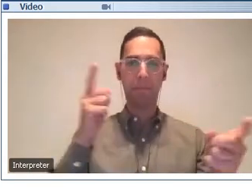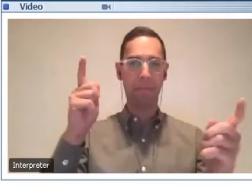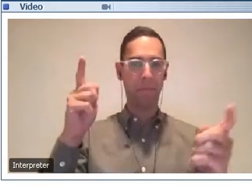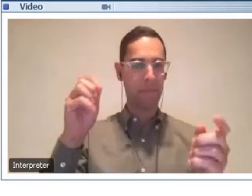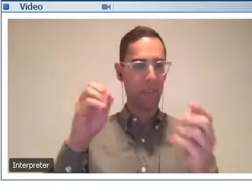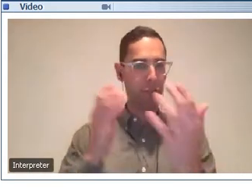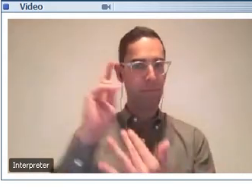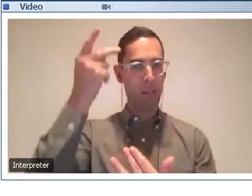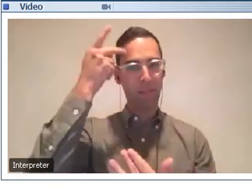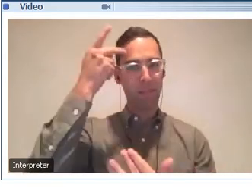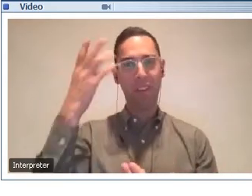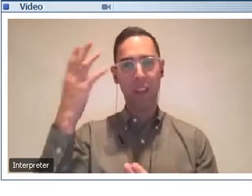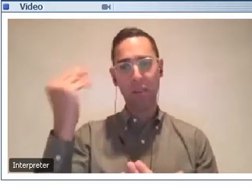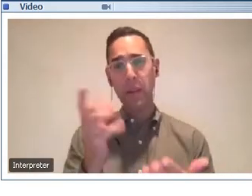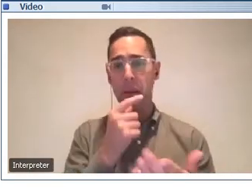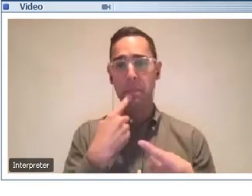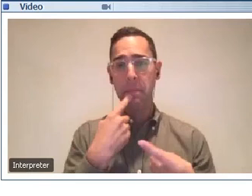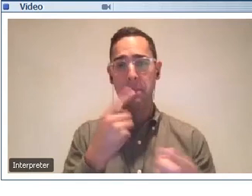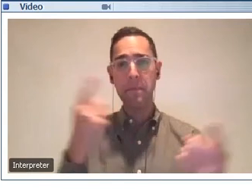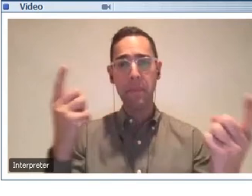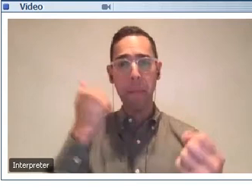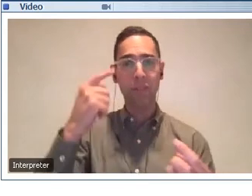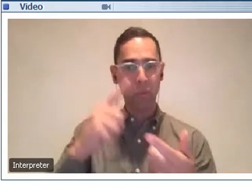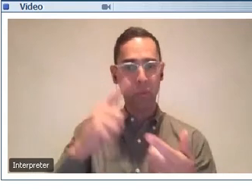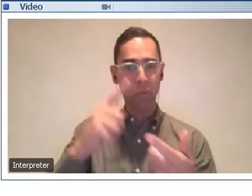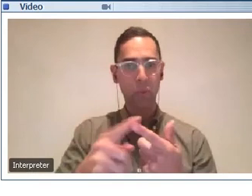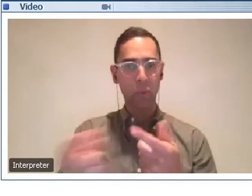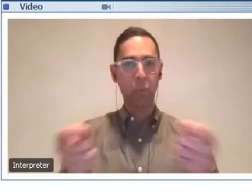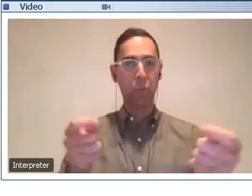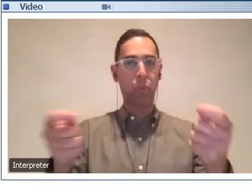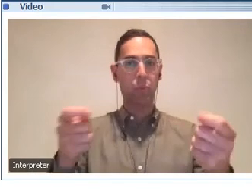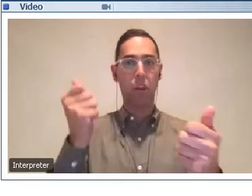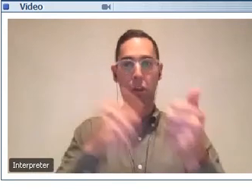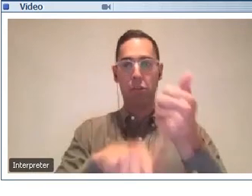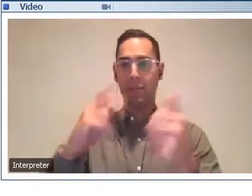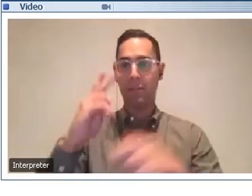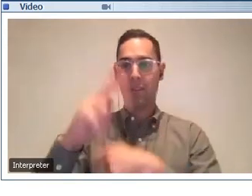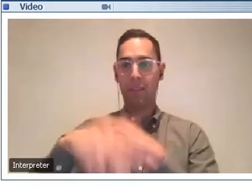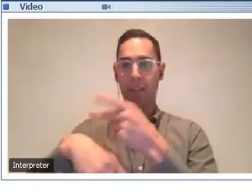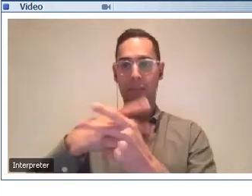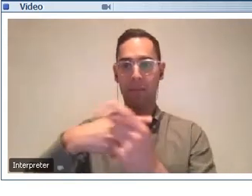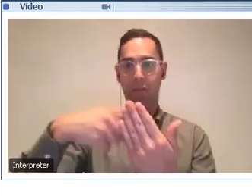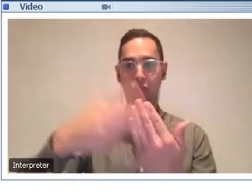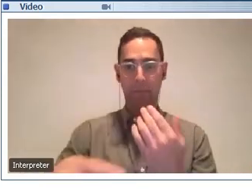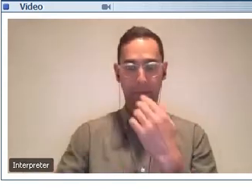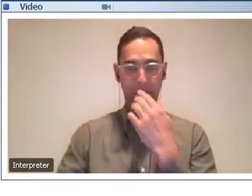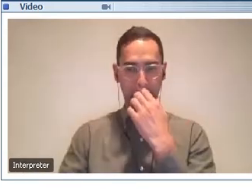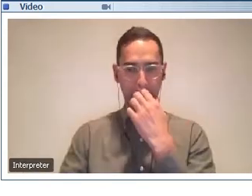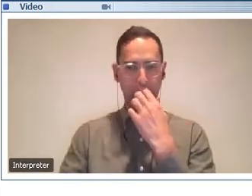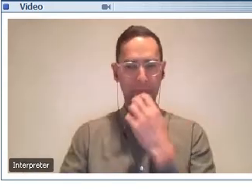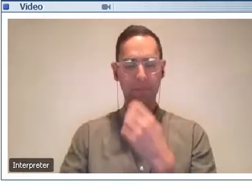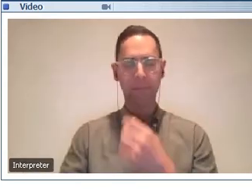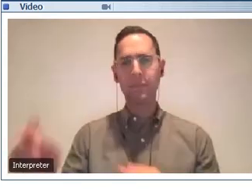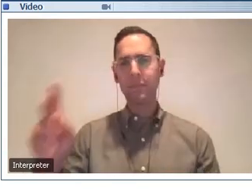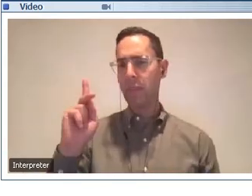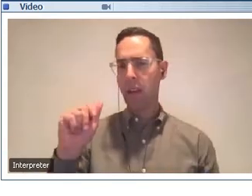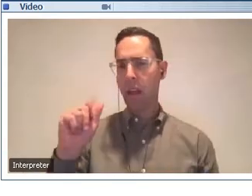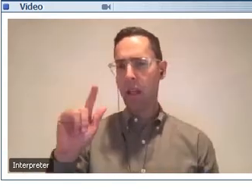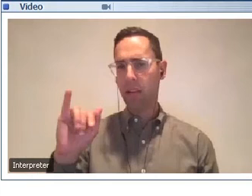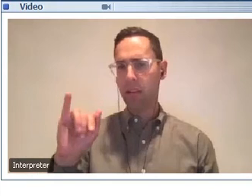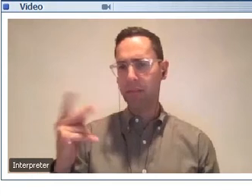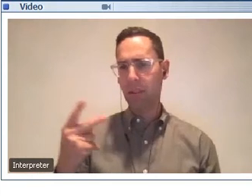program. The leading model, and actually Callie and I were recently on a webinar sponsored by the National Academy of Social